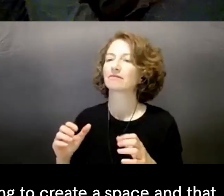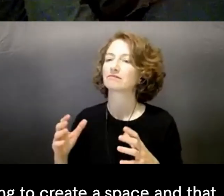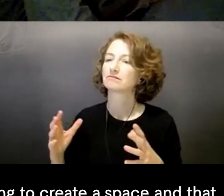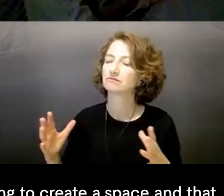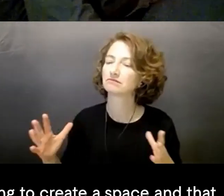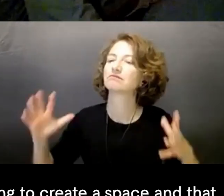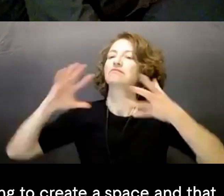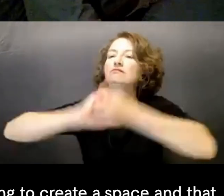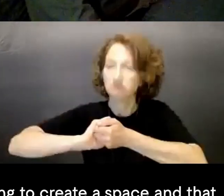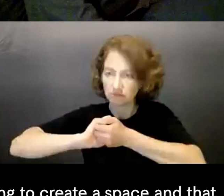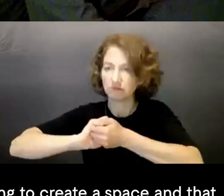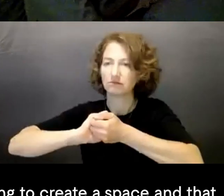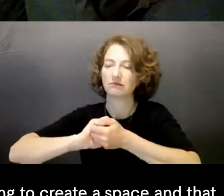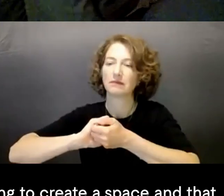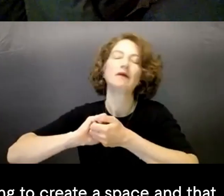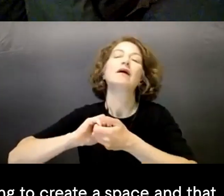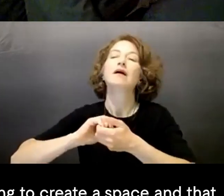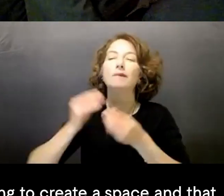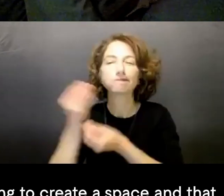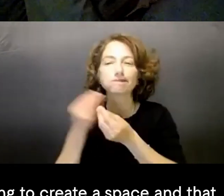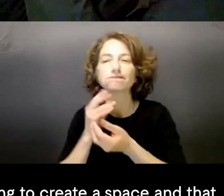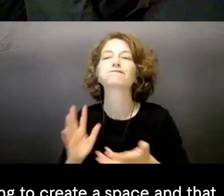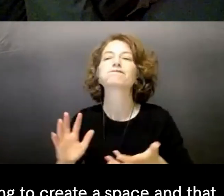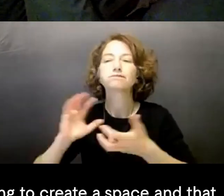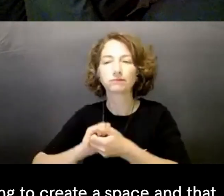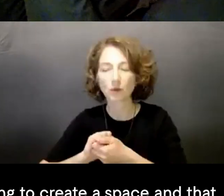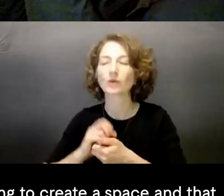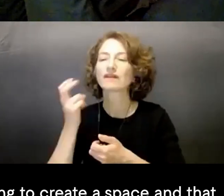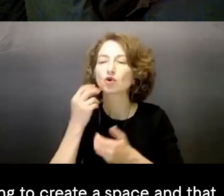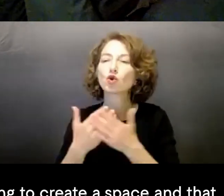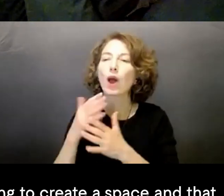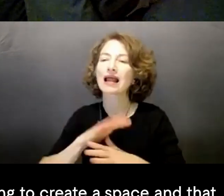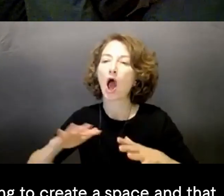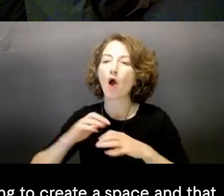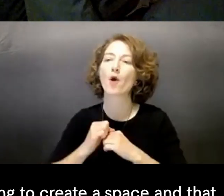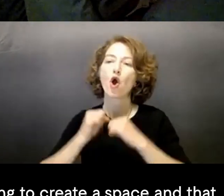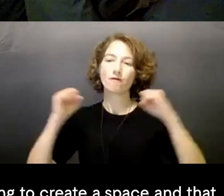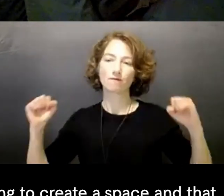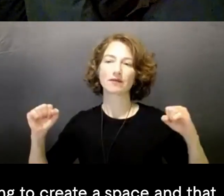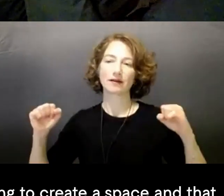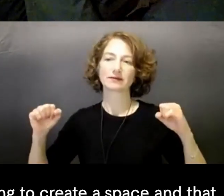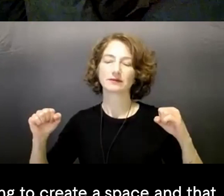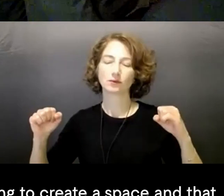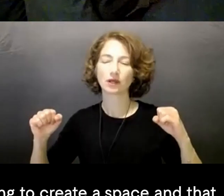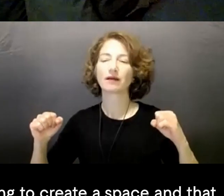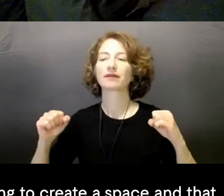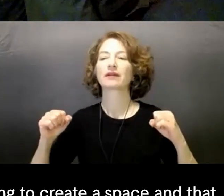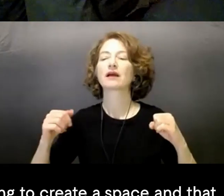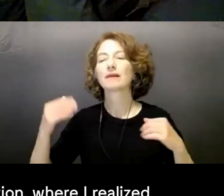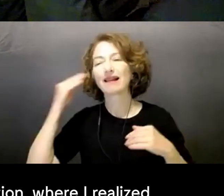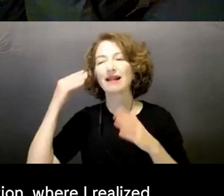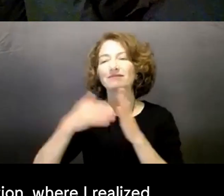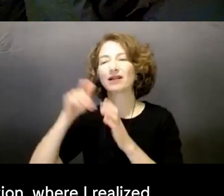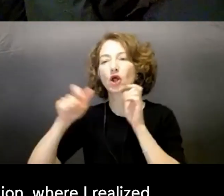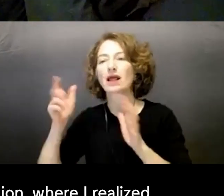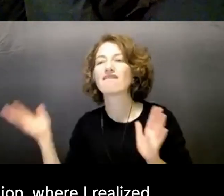forces in trying to create a space that actually welcomes learning disabled people.